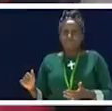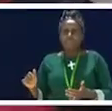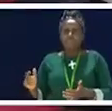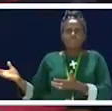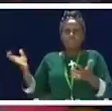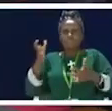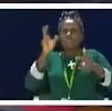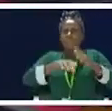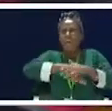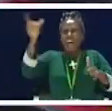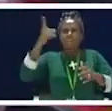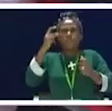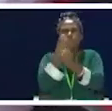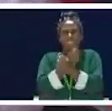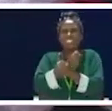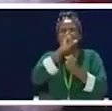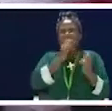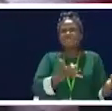you out.